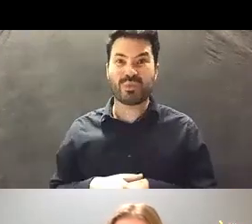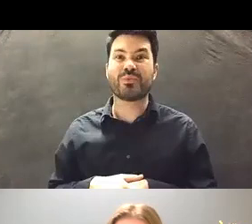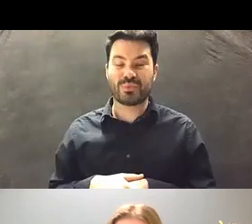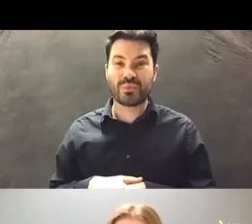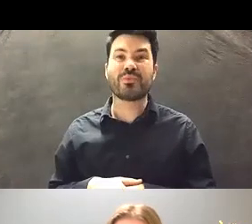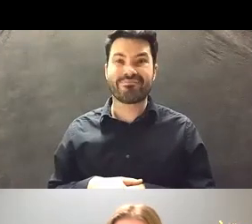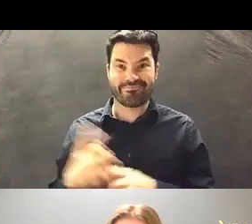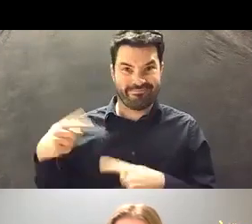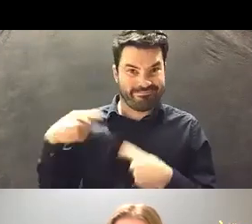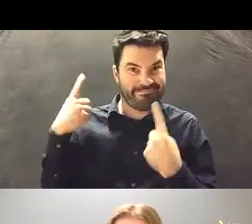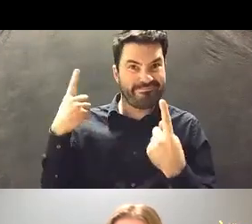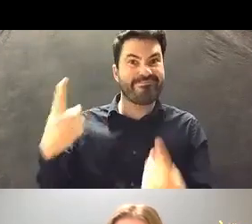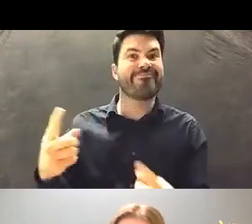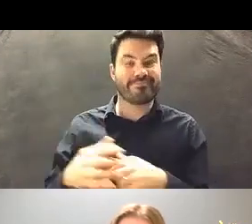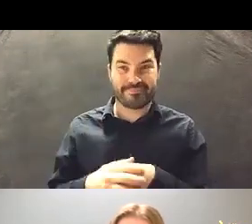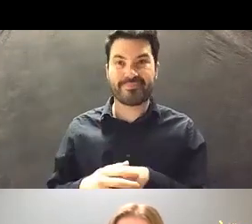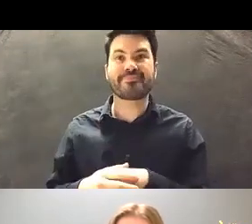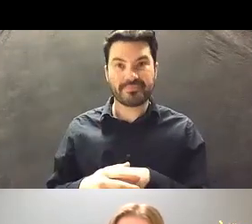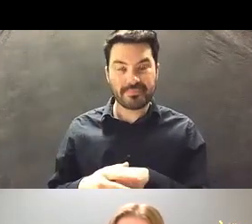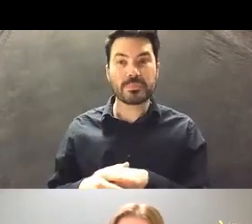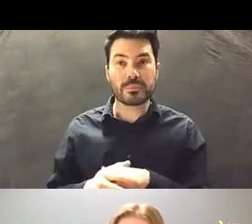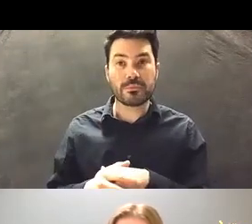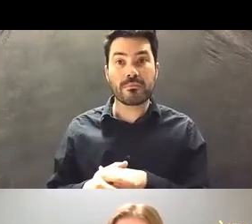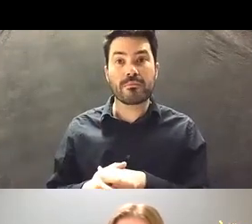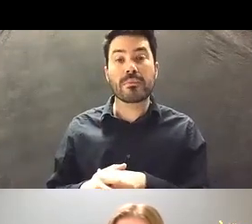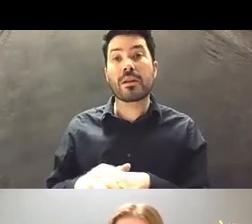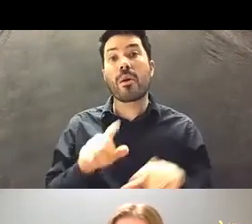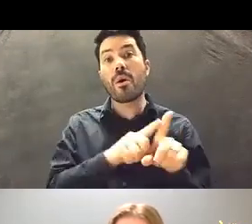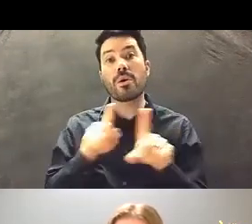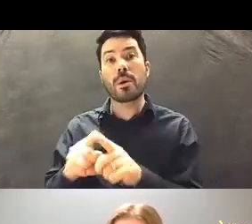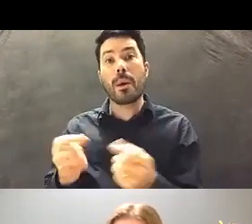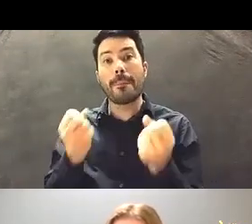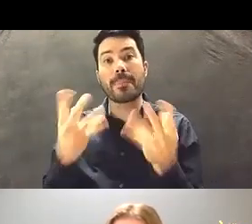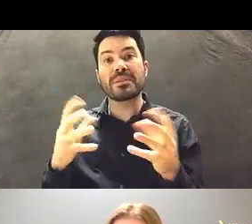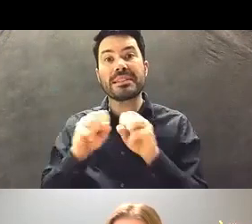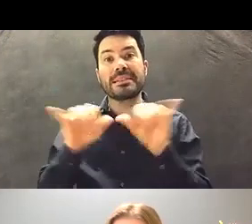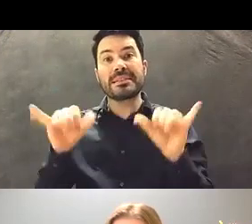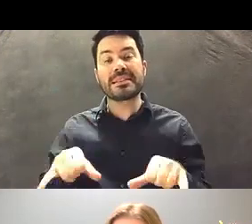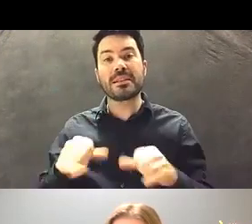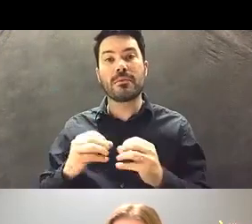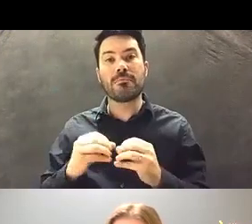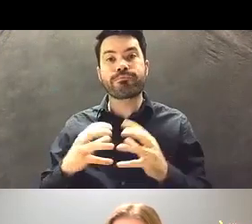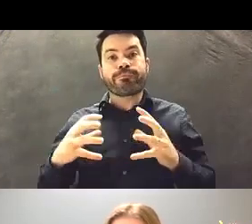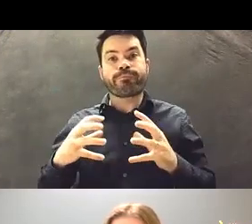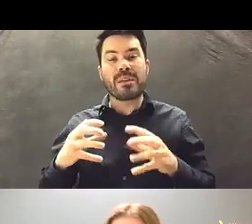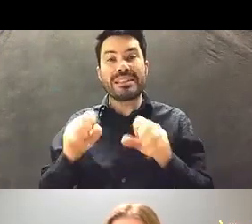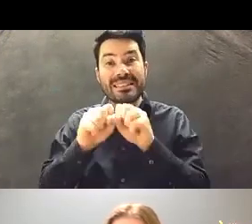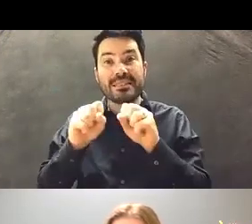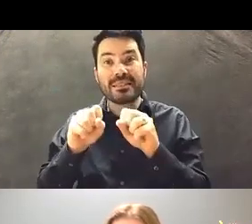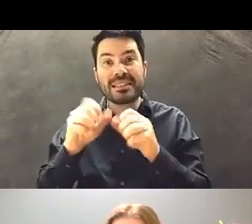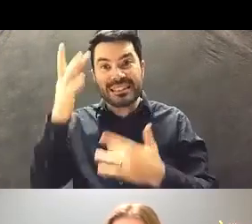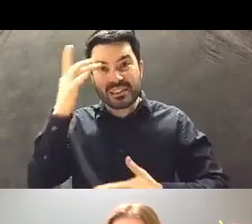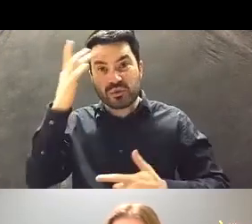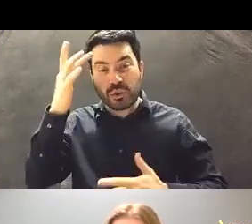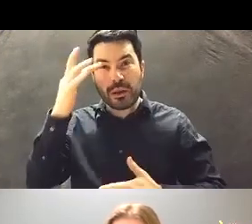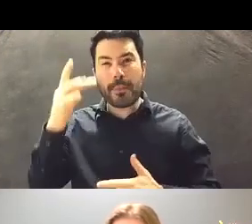pandemic. And in addition, a condition called multisystem inflammatory syndrome that occurs on an average of about 4